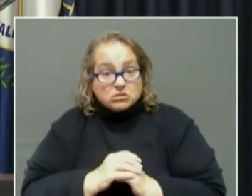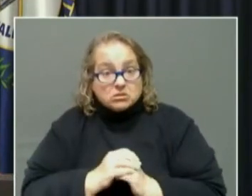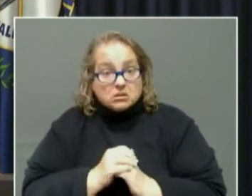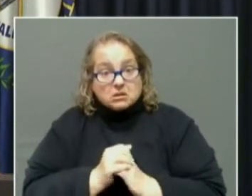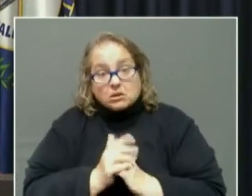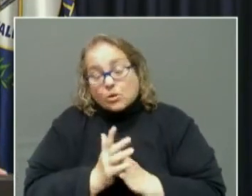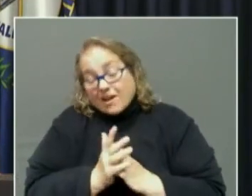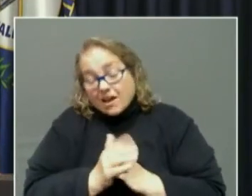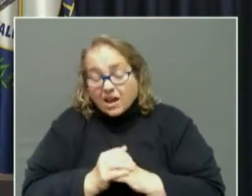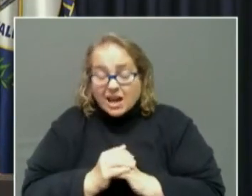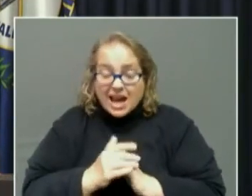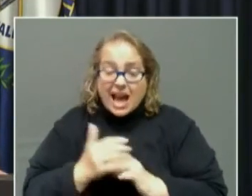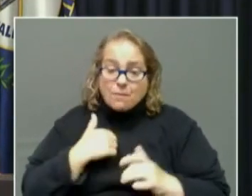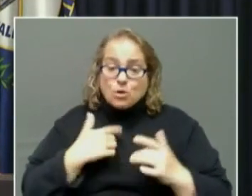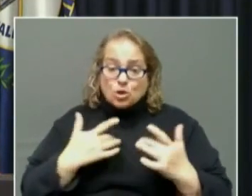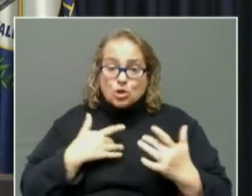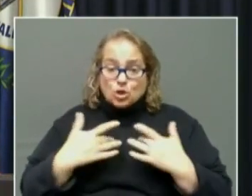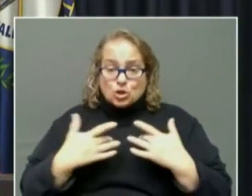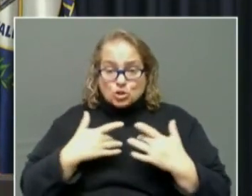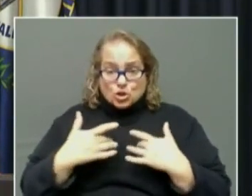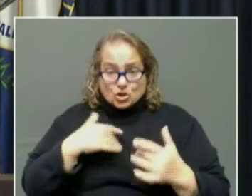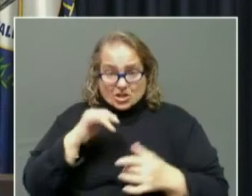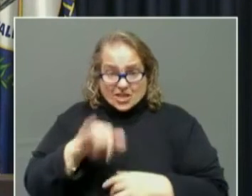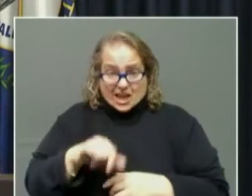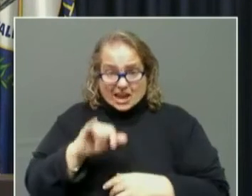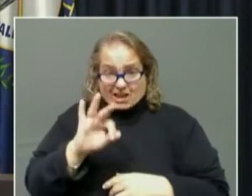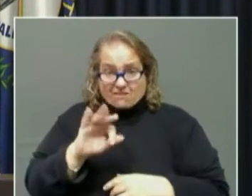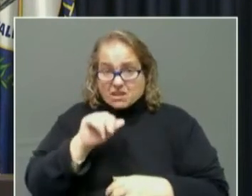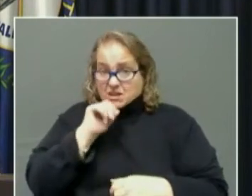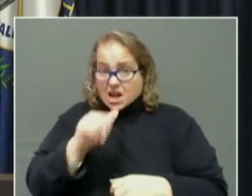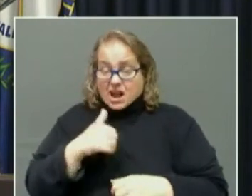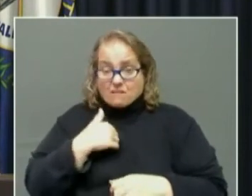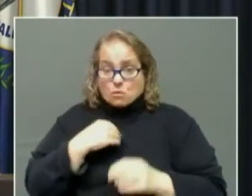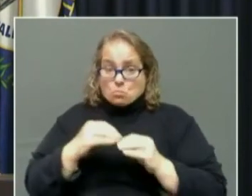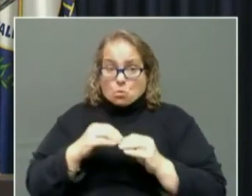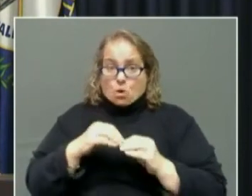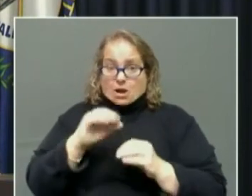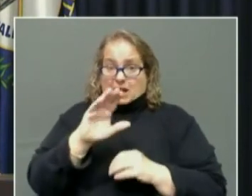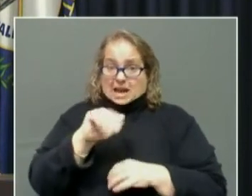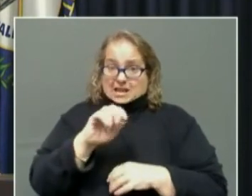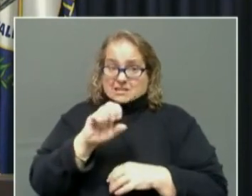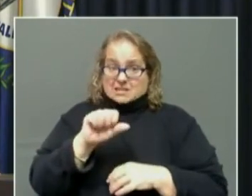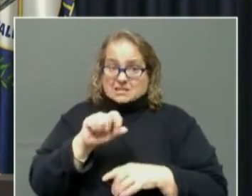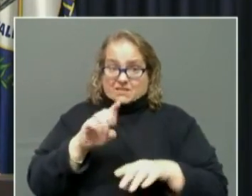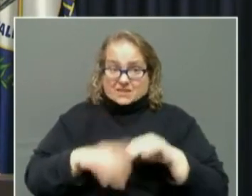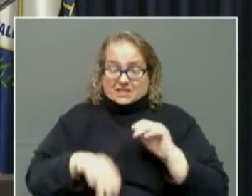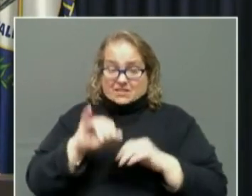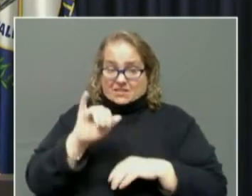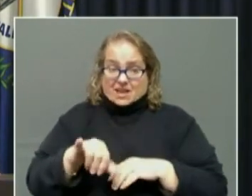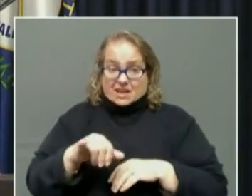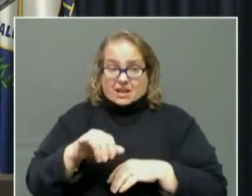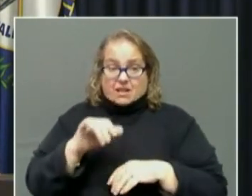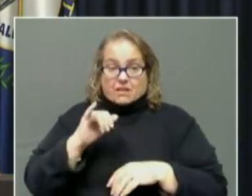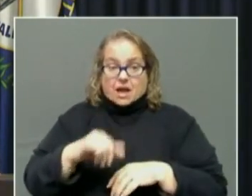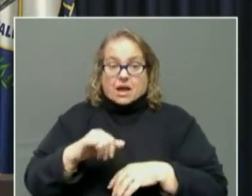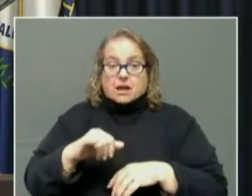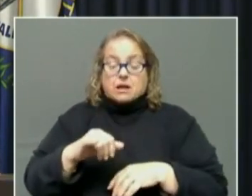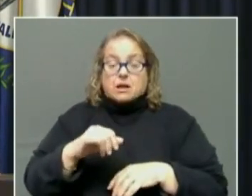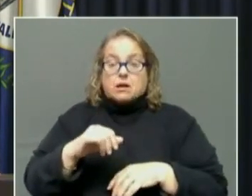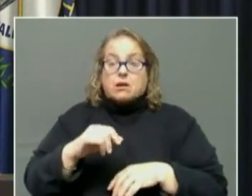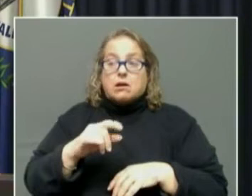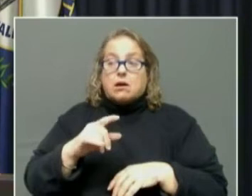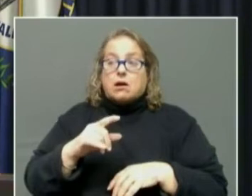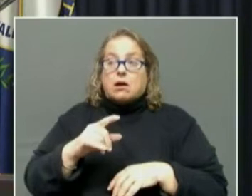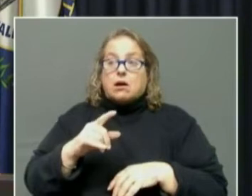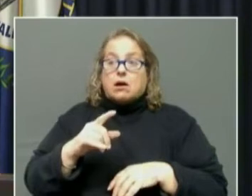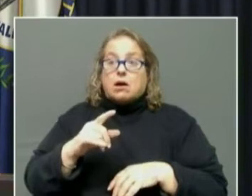I'm concerned that if there are not more cases out there, that the hesitancy coming out of